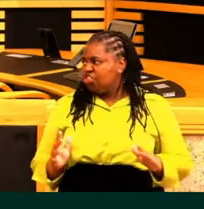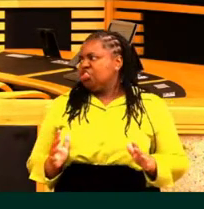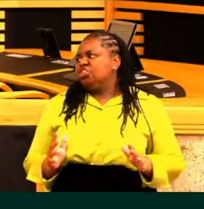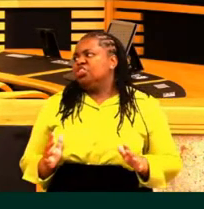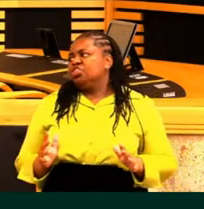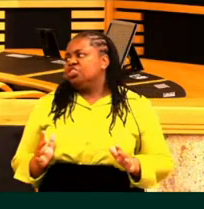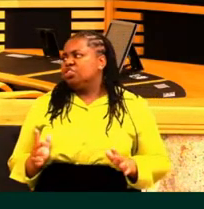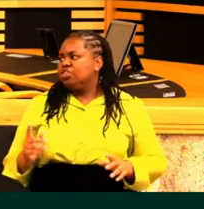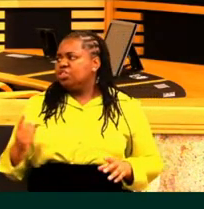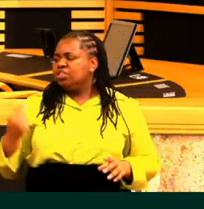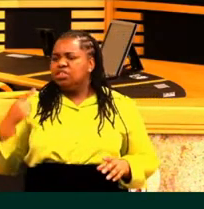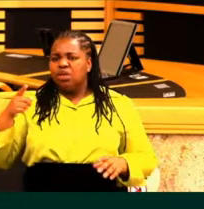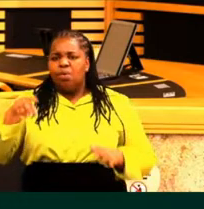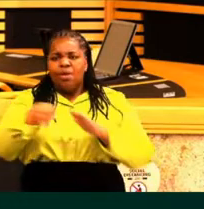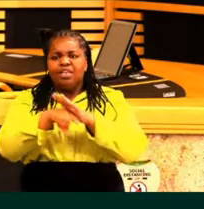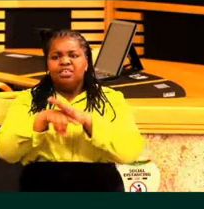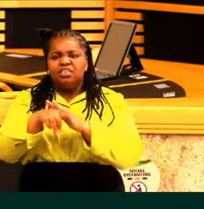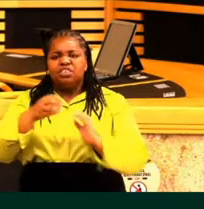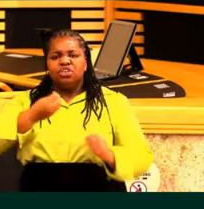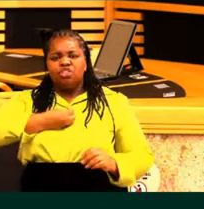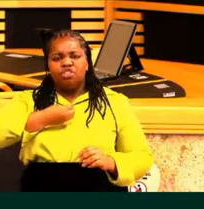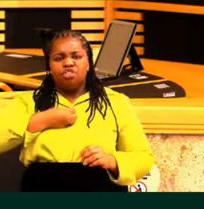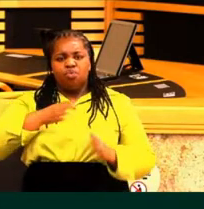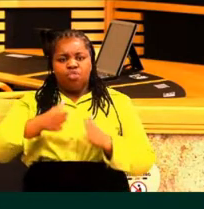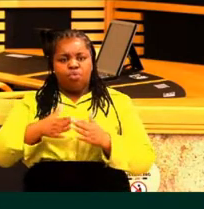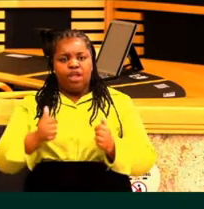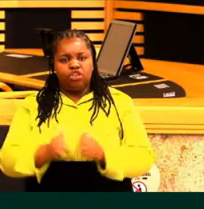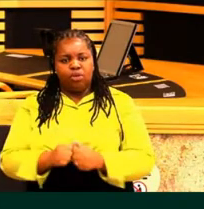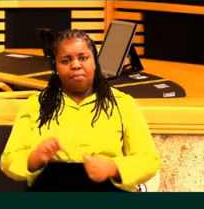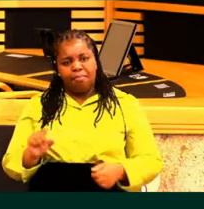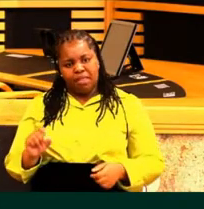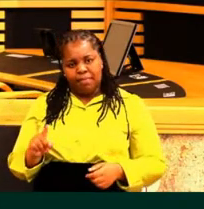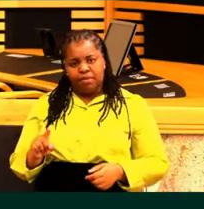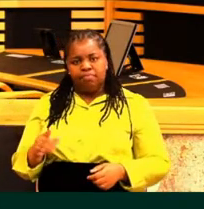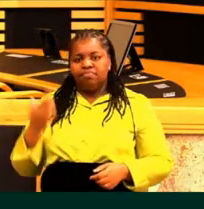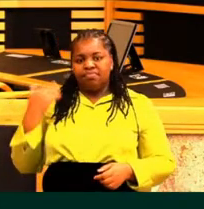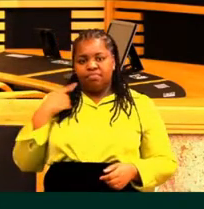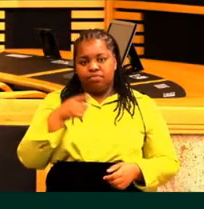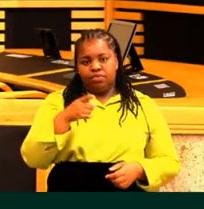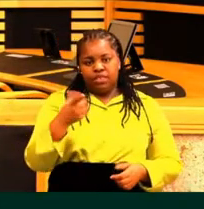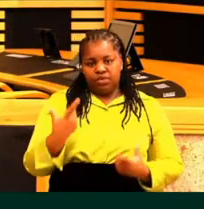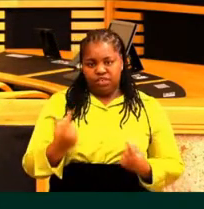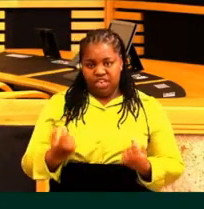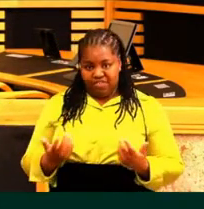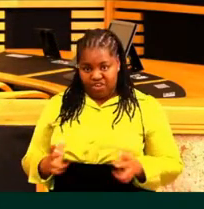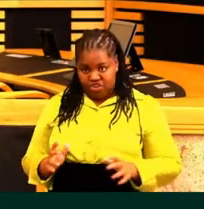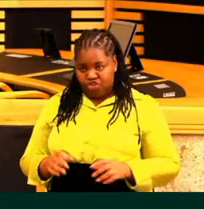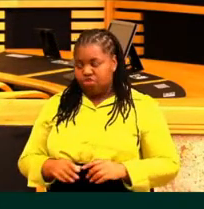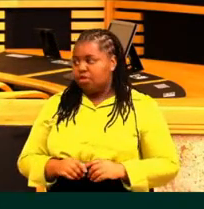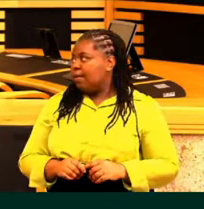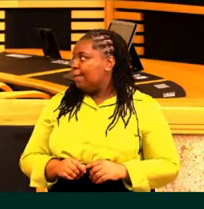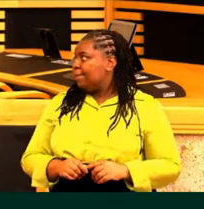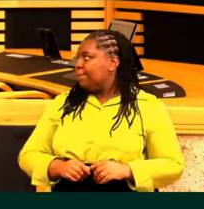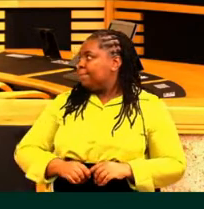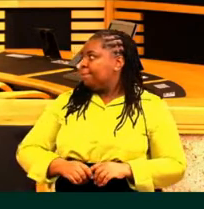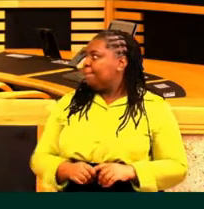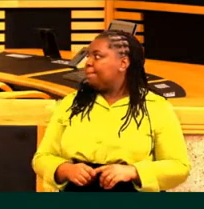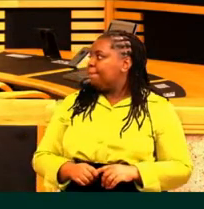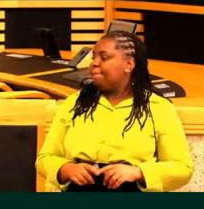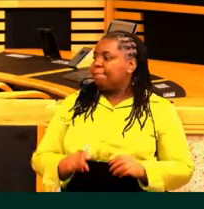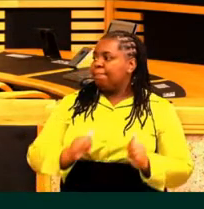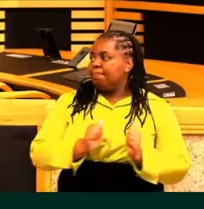with District youth workshops has been in US a